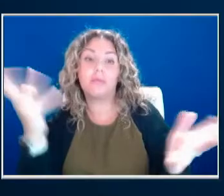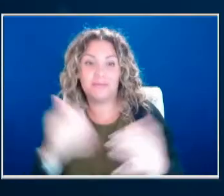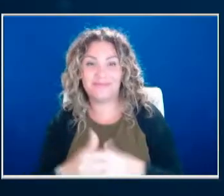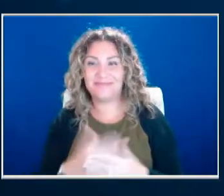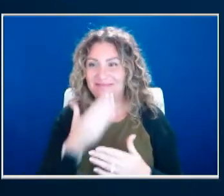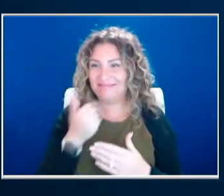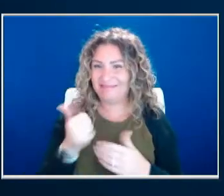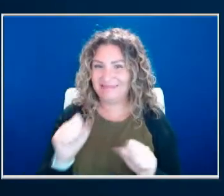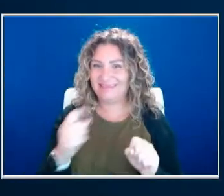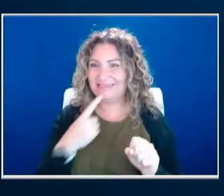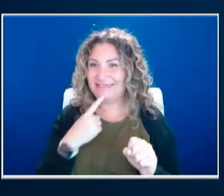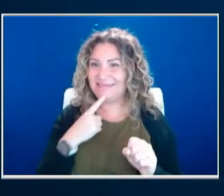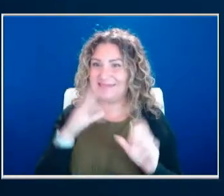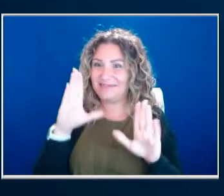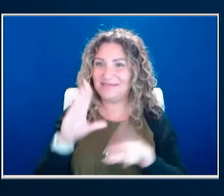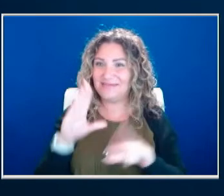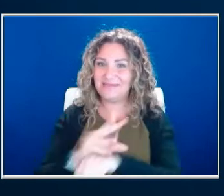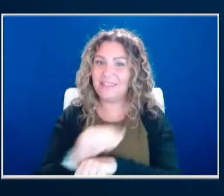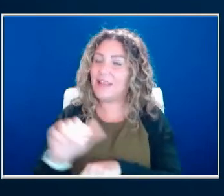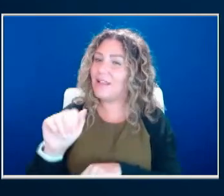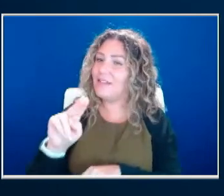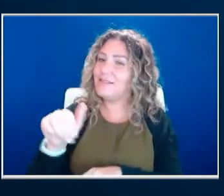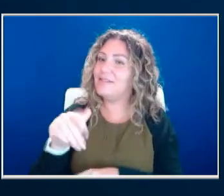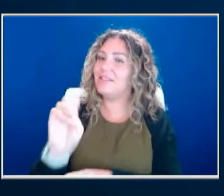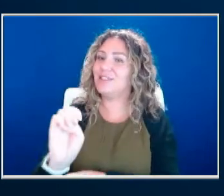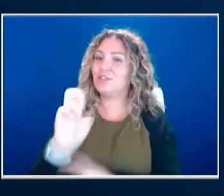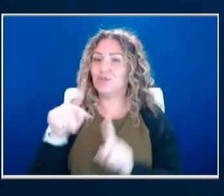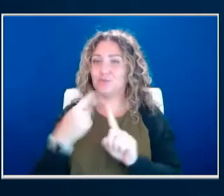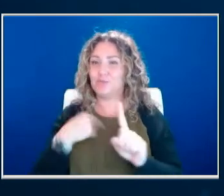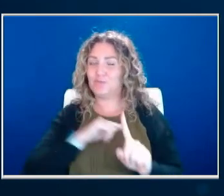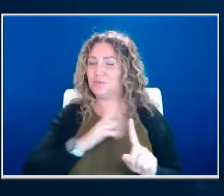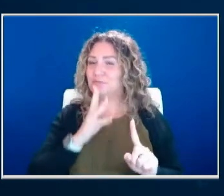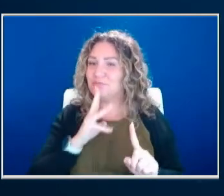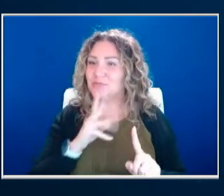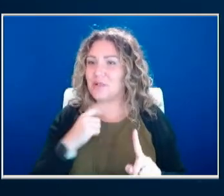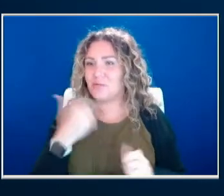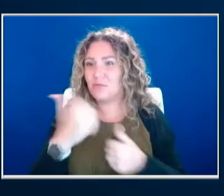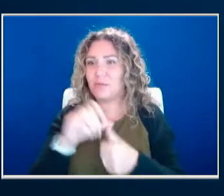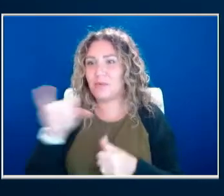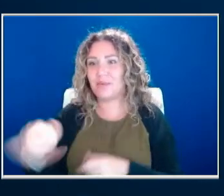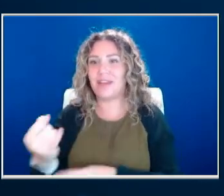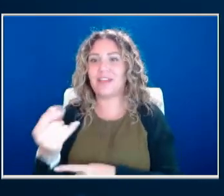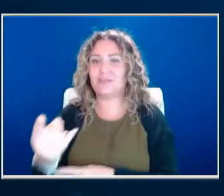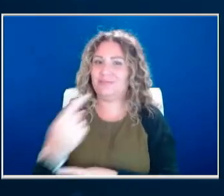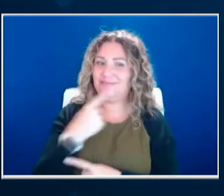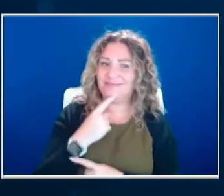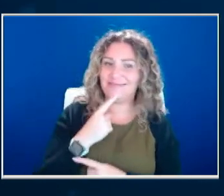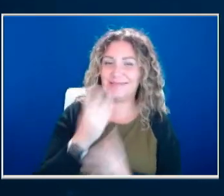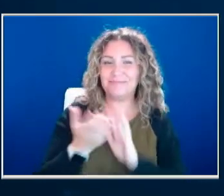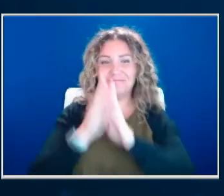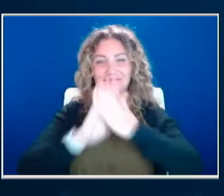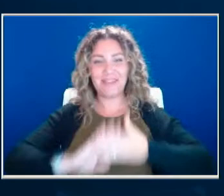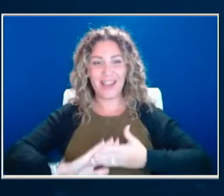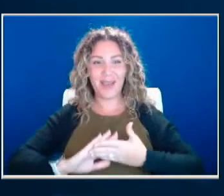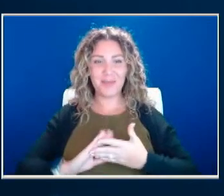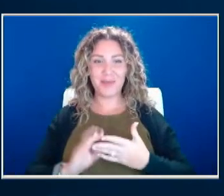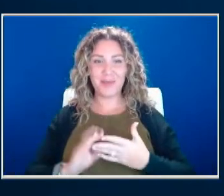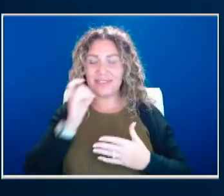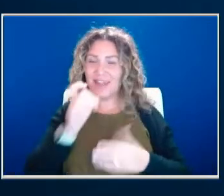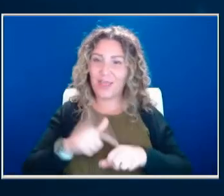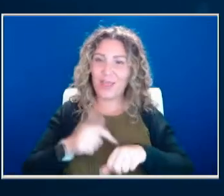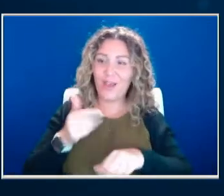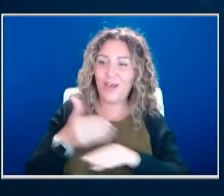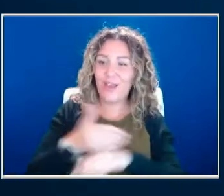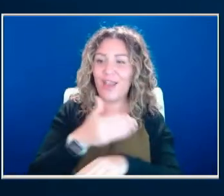Yeah, great advice. Angie, I think when we spoke, I remember AJ saying he's, trying to become, and it was not too long after this happened, trying to